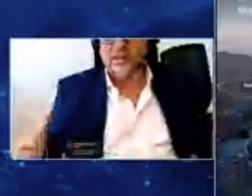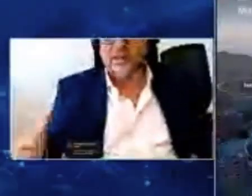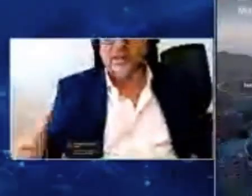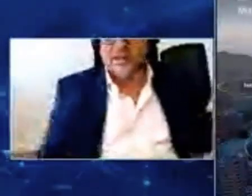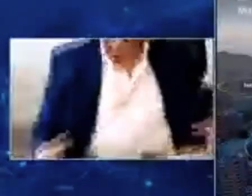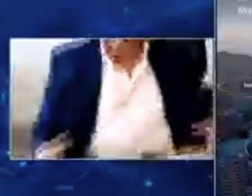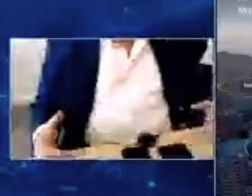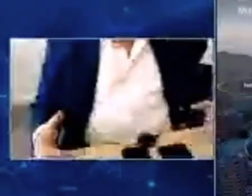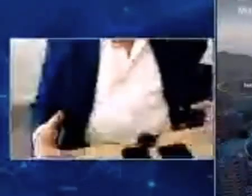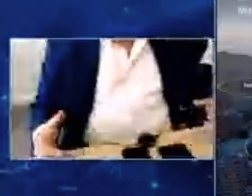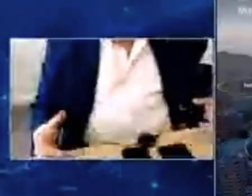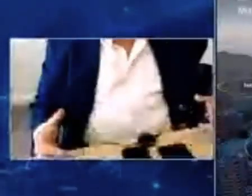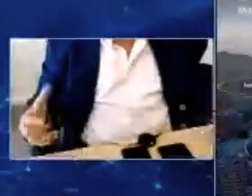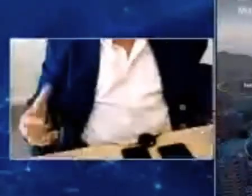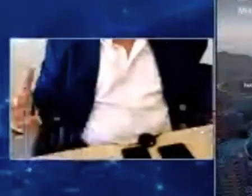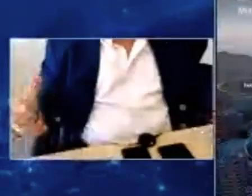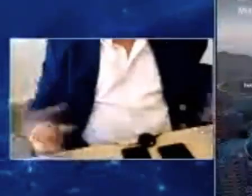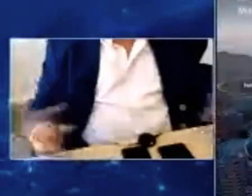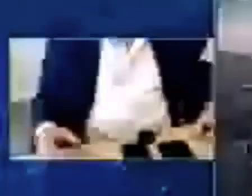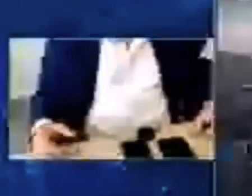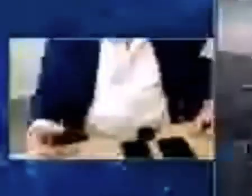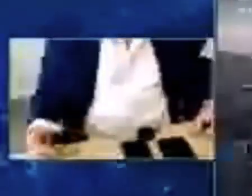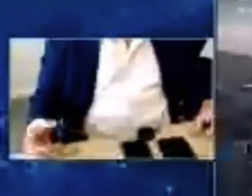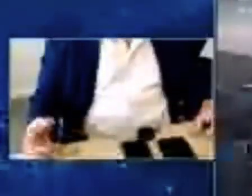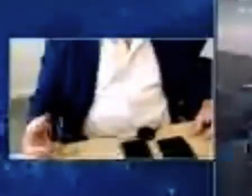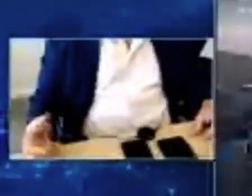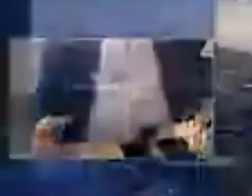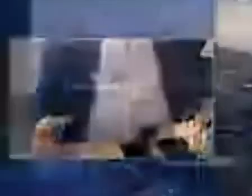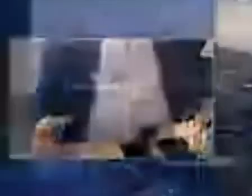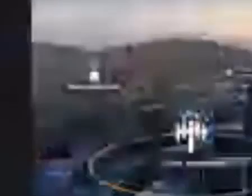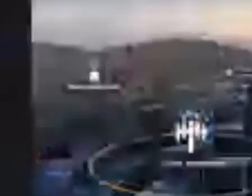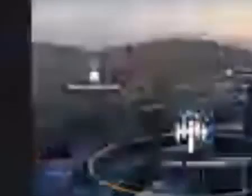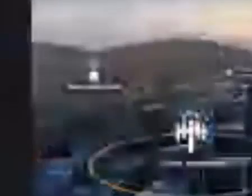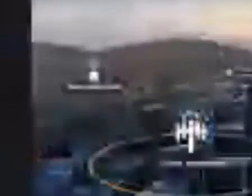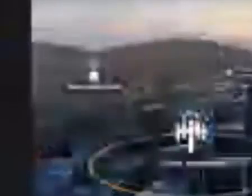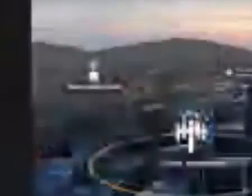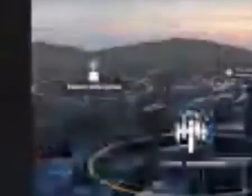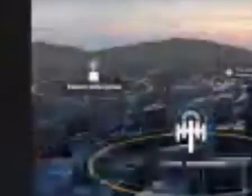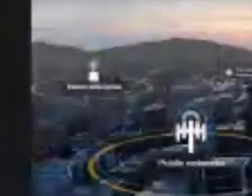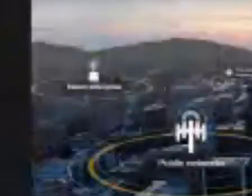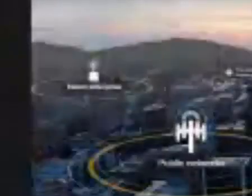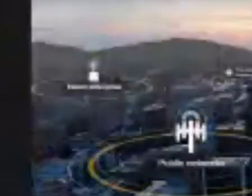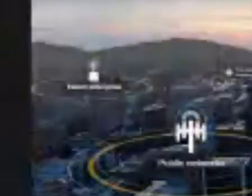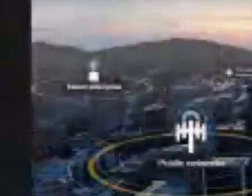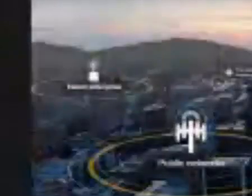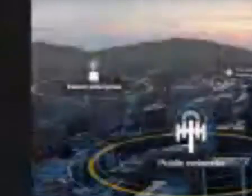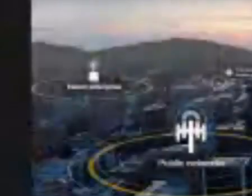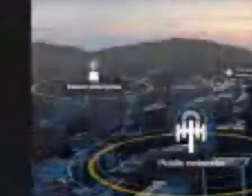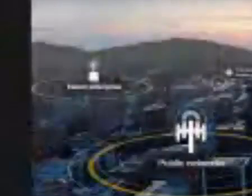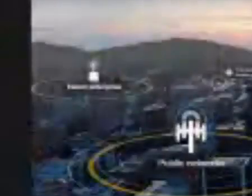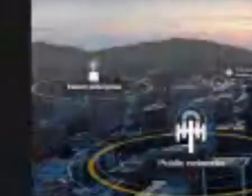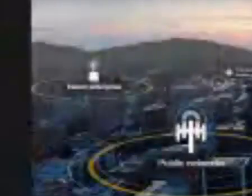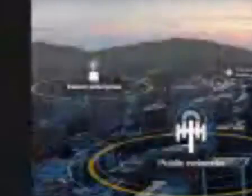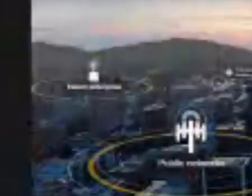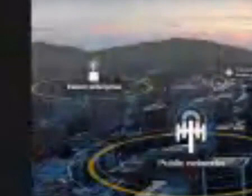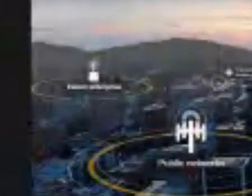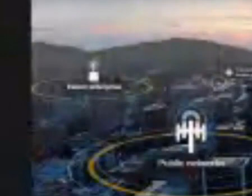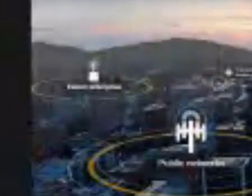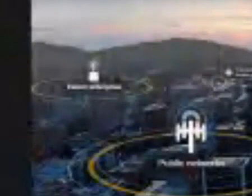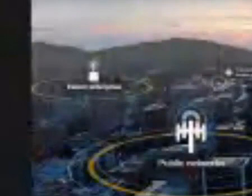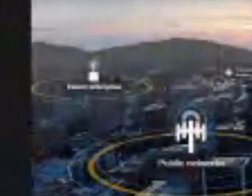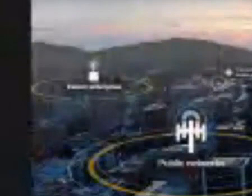about public networks, for instance, about fixed wireless networks and private networks, among others.